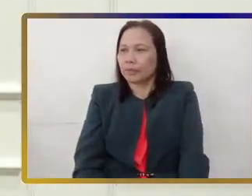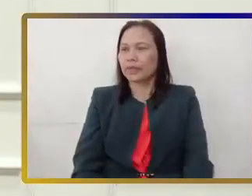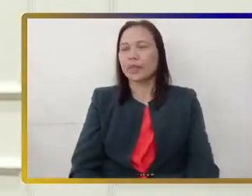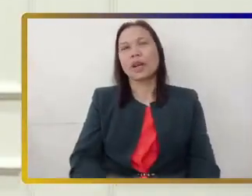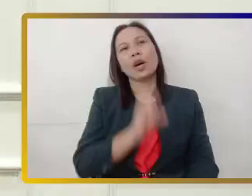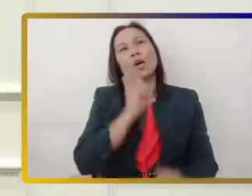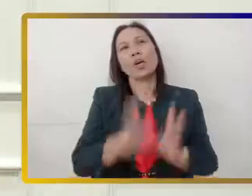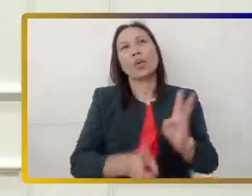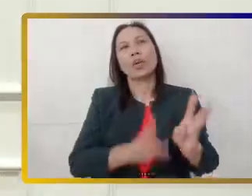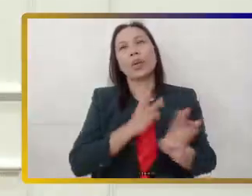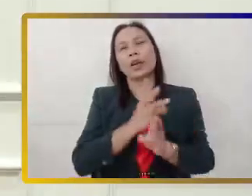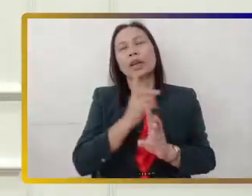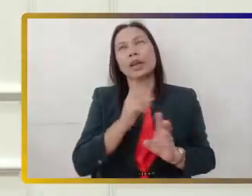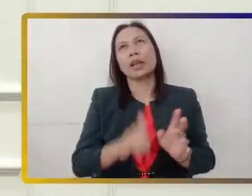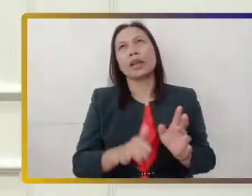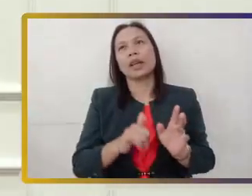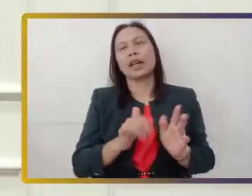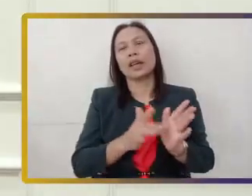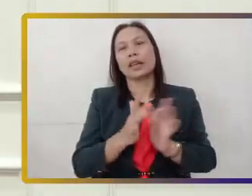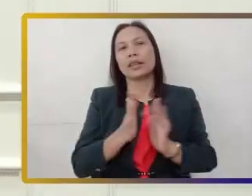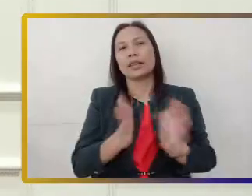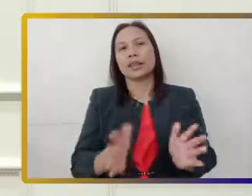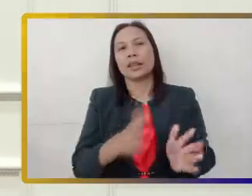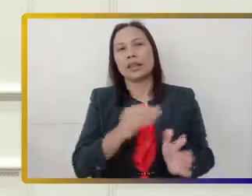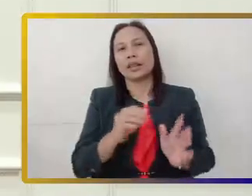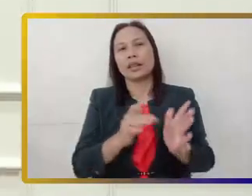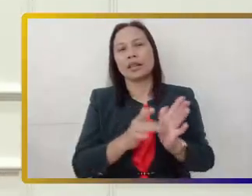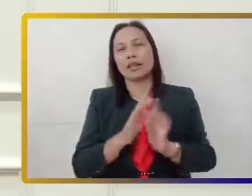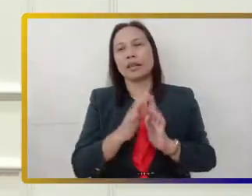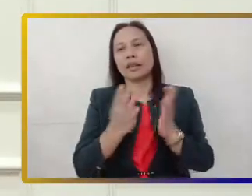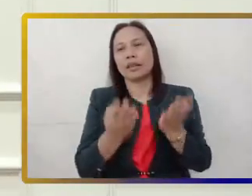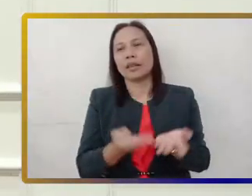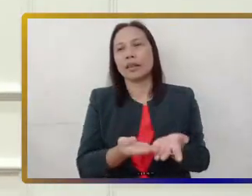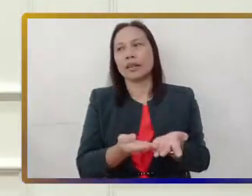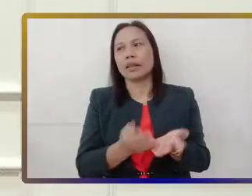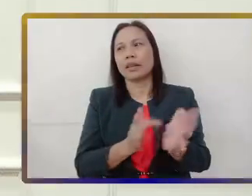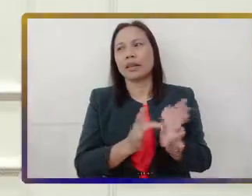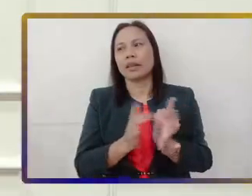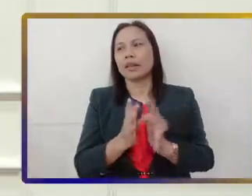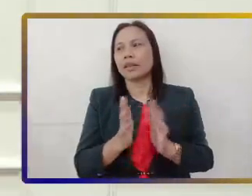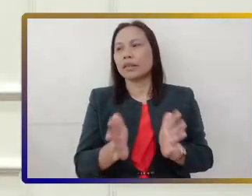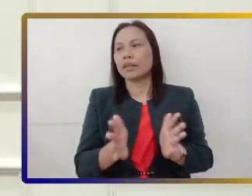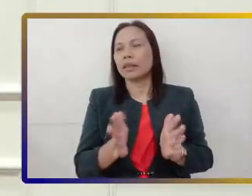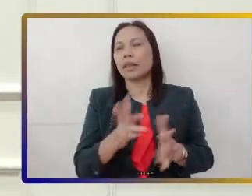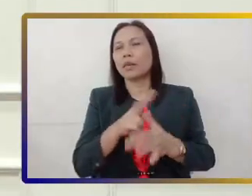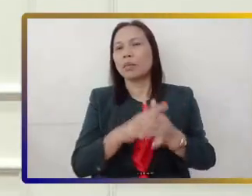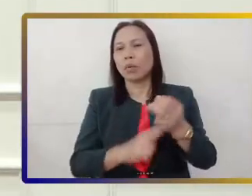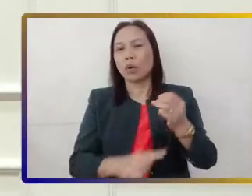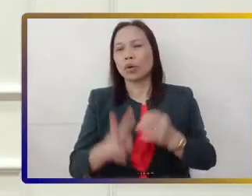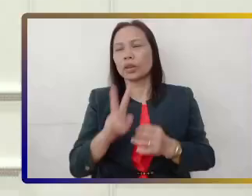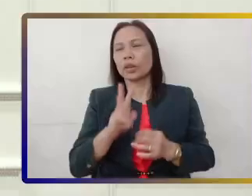world christianity and biblical christianity both of these